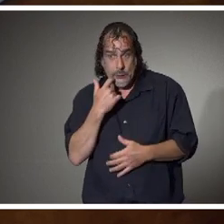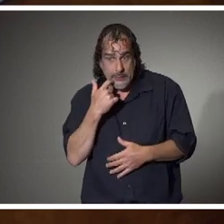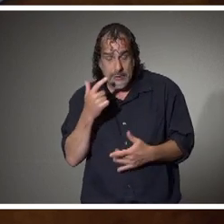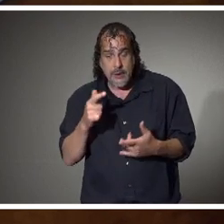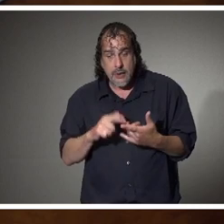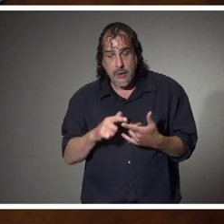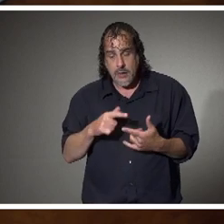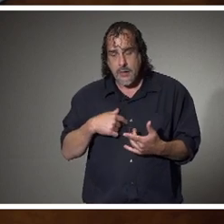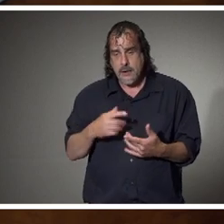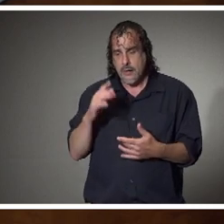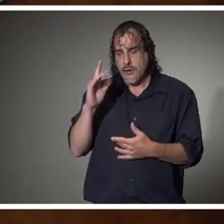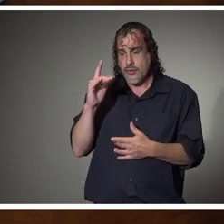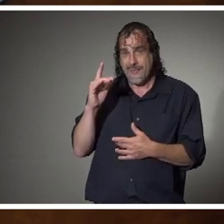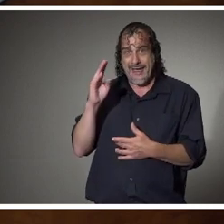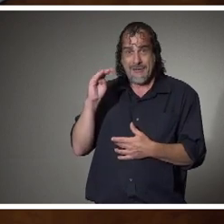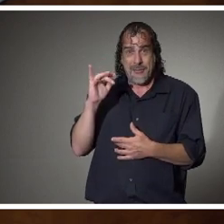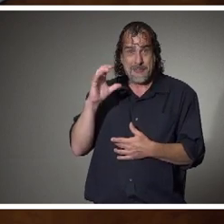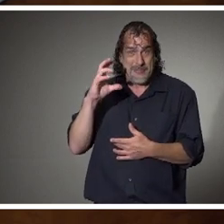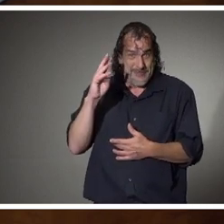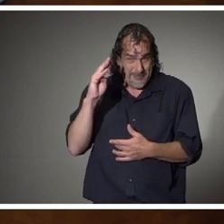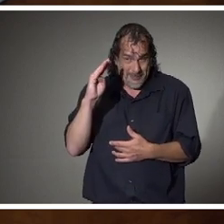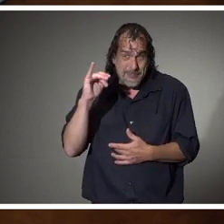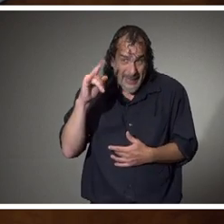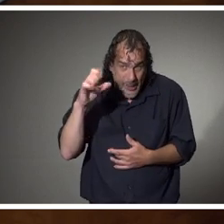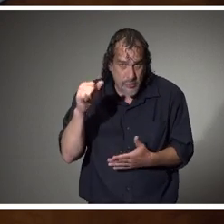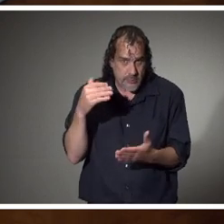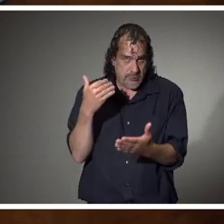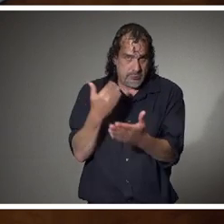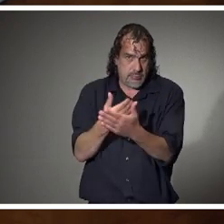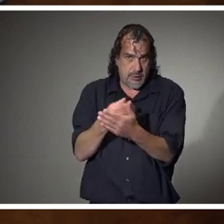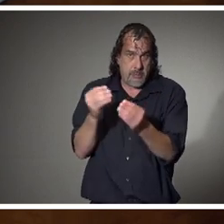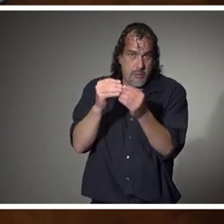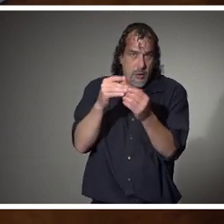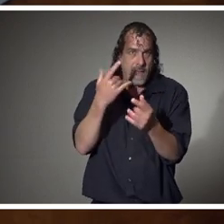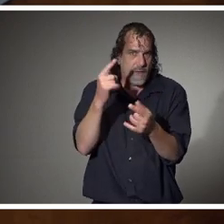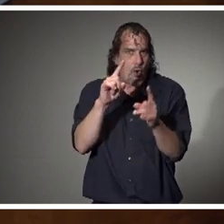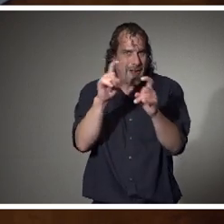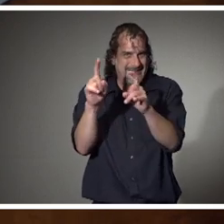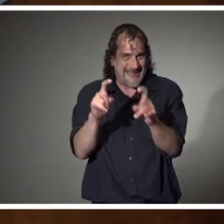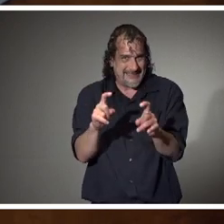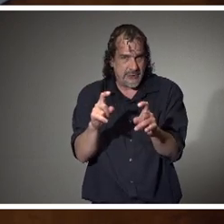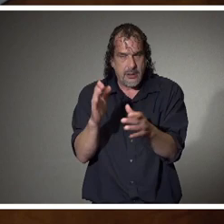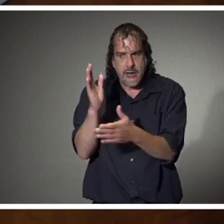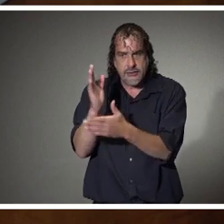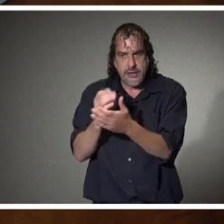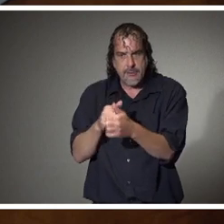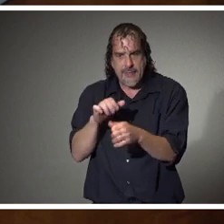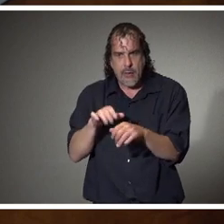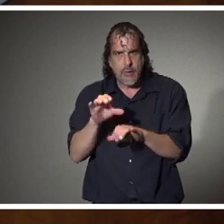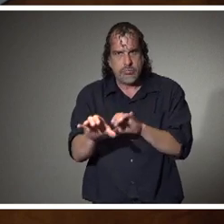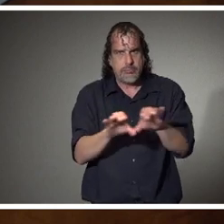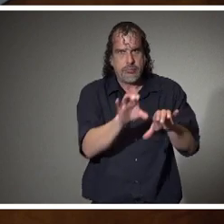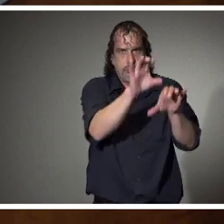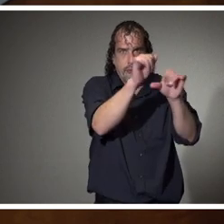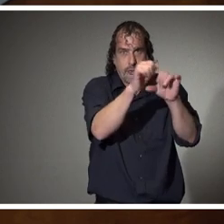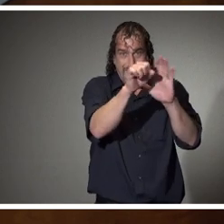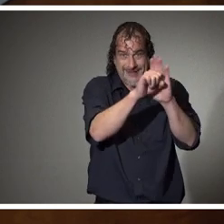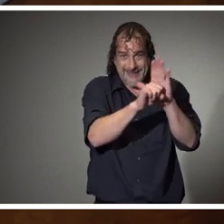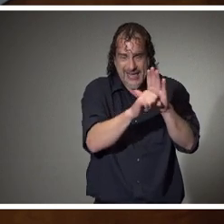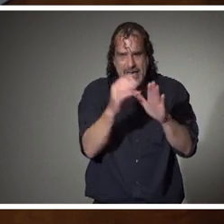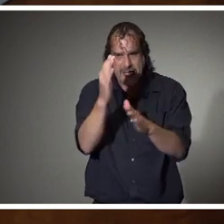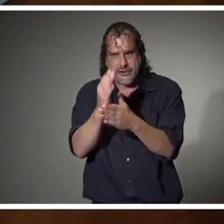provide $25 billion additionally for testing. Some portion of that's going to come to the states, and some portion of that's going to go